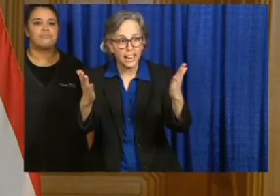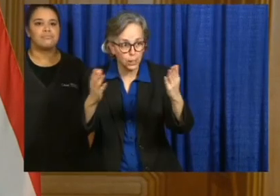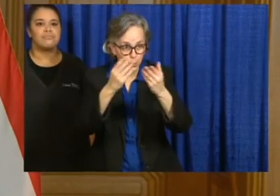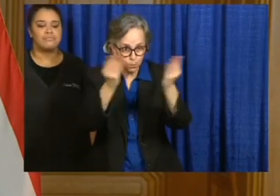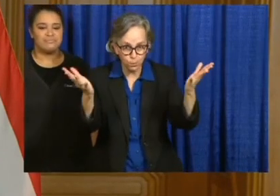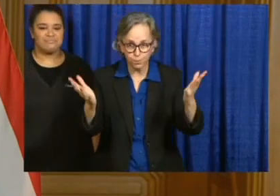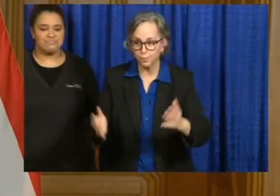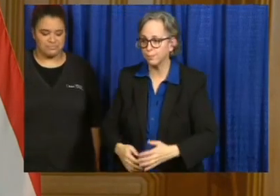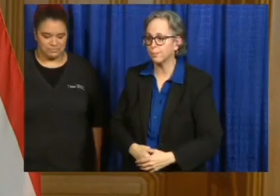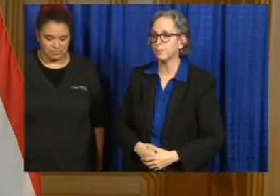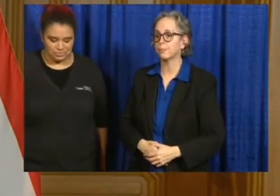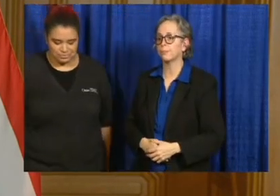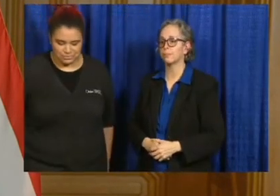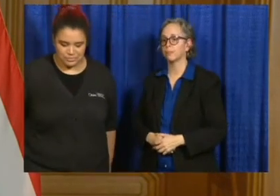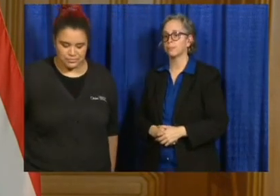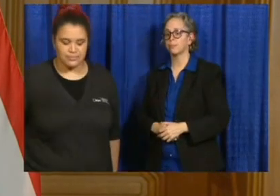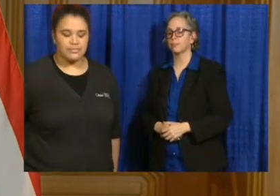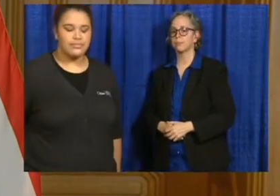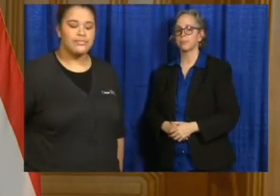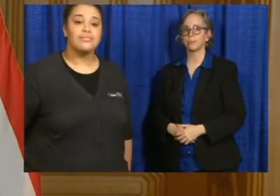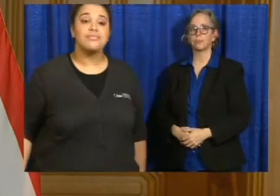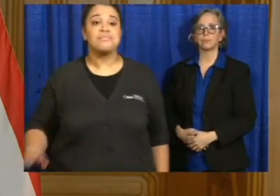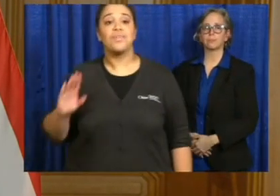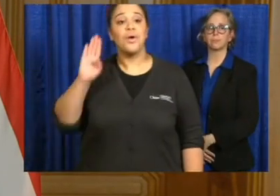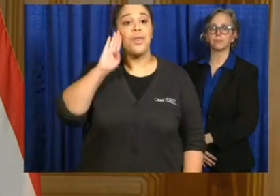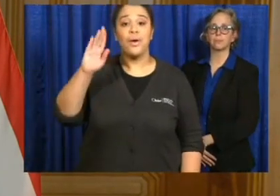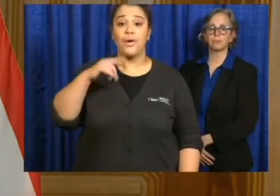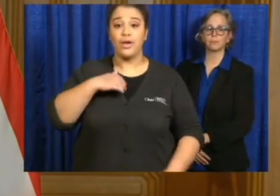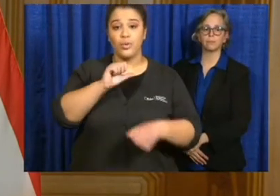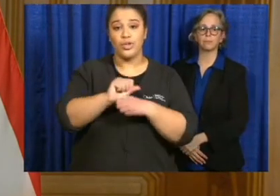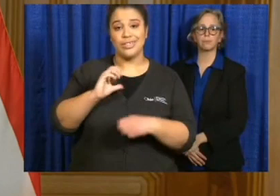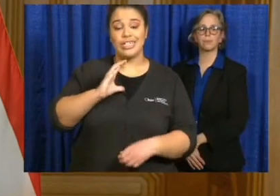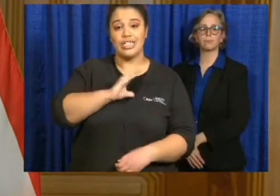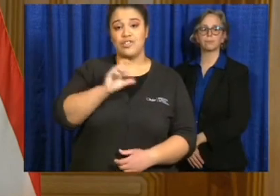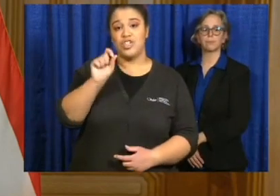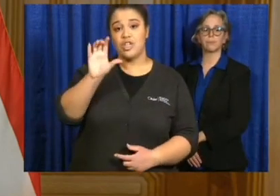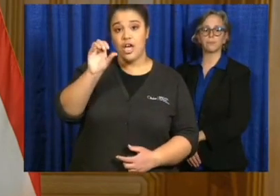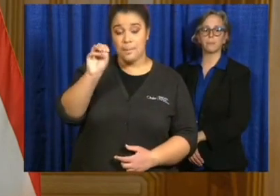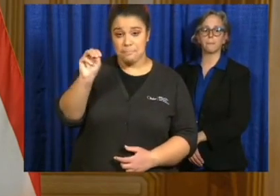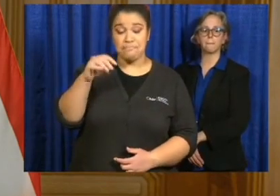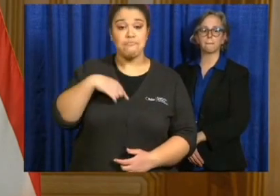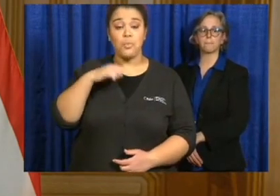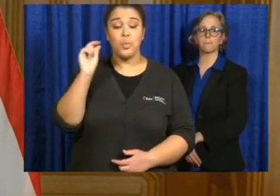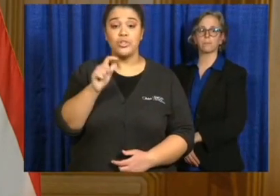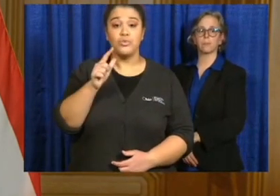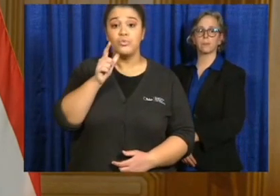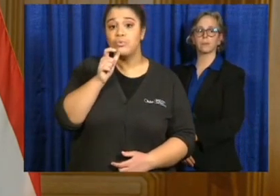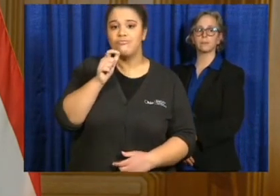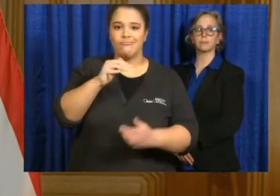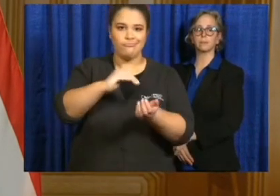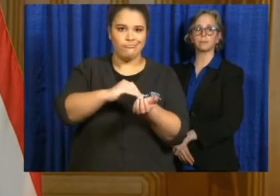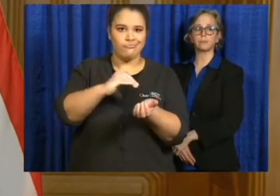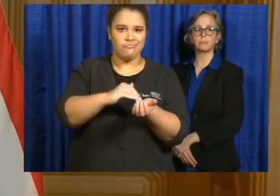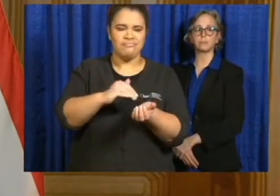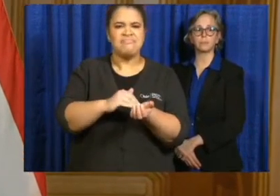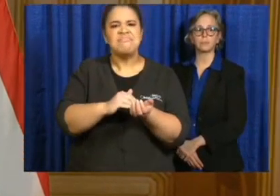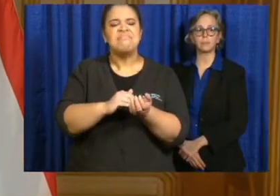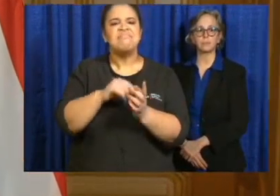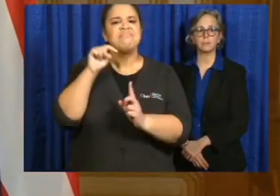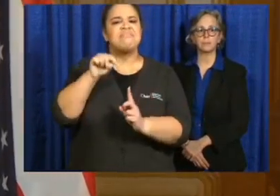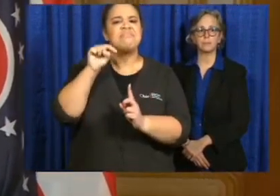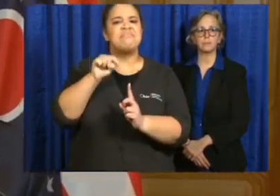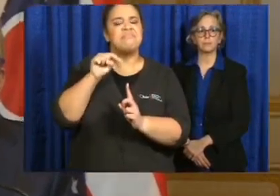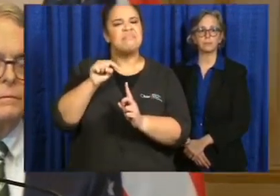This is Laura Hancock from Cleveland.com. I have a question for Dr. Acton about the homemade masks we're